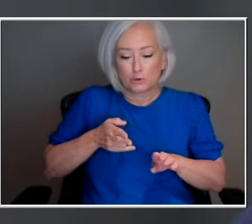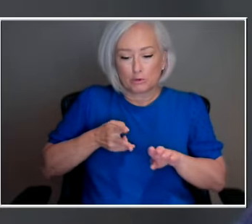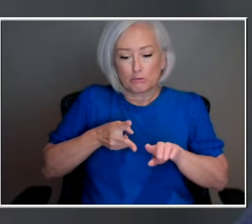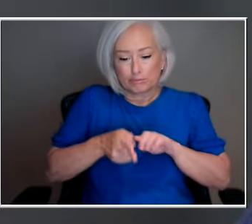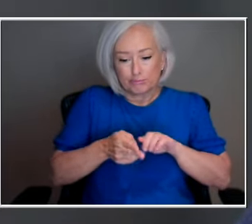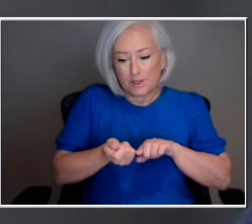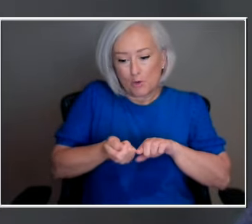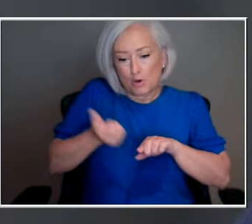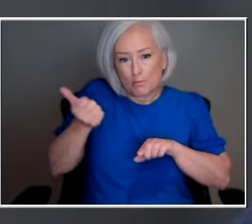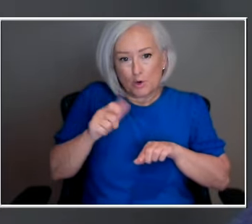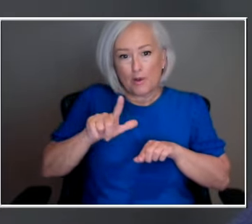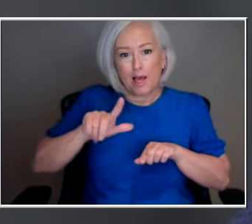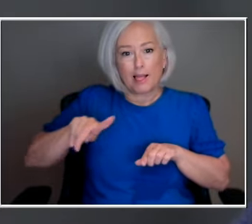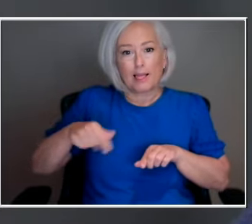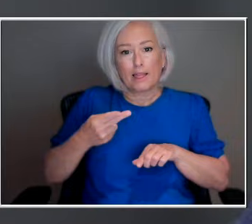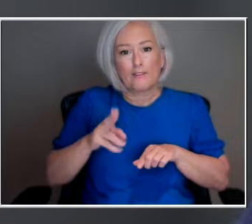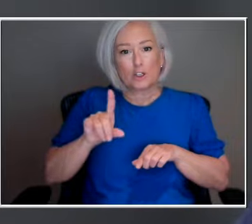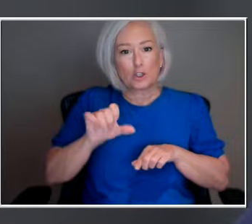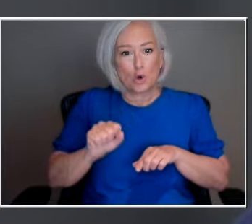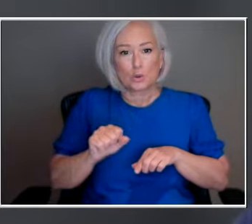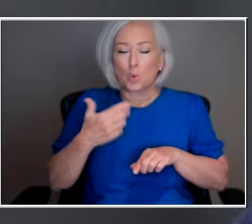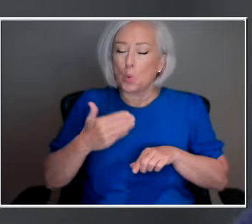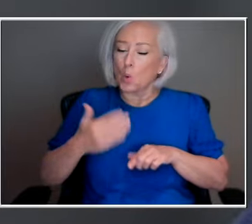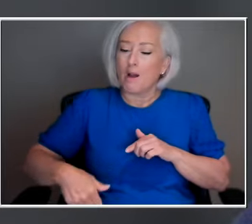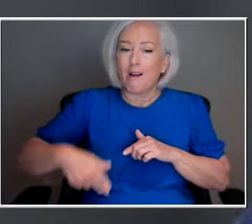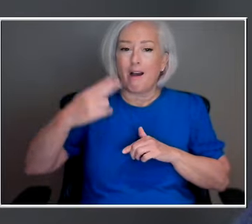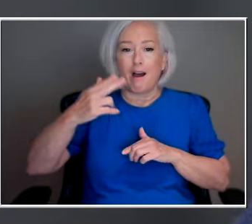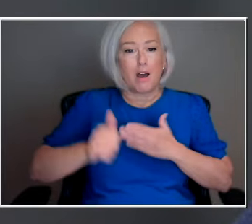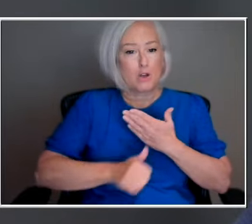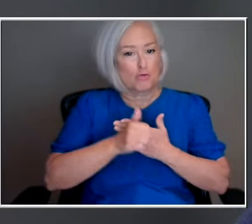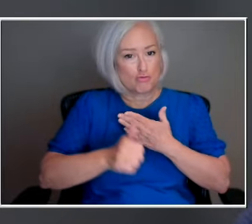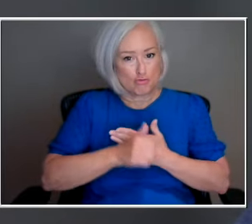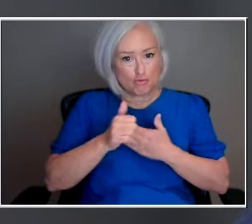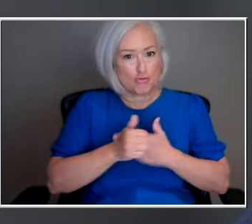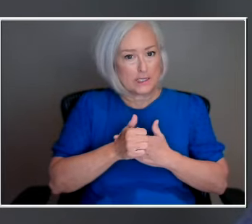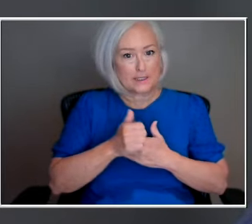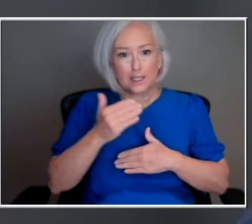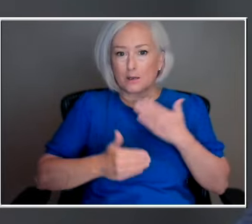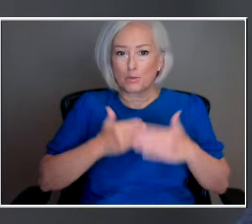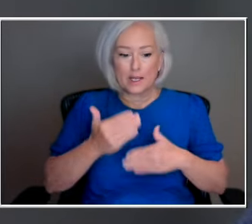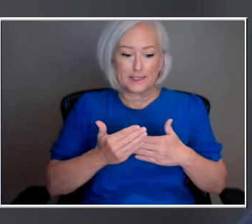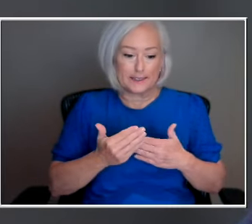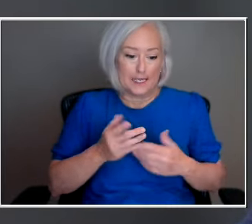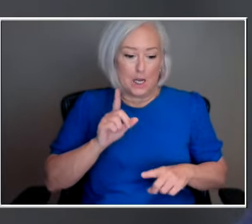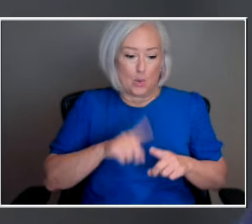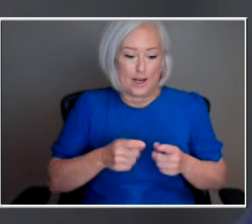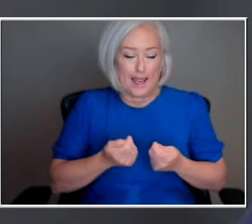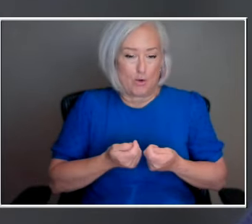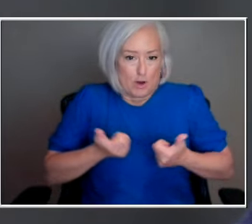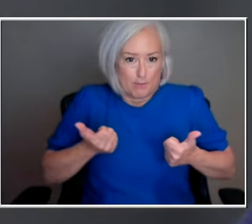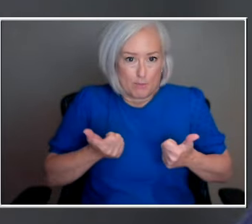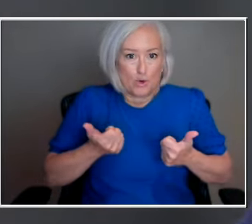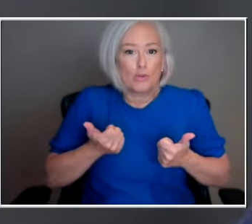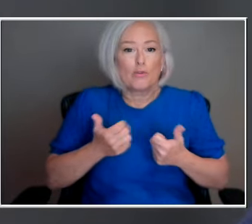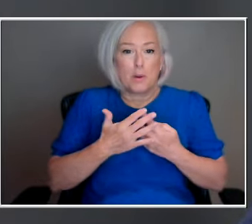high-risk procedure, which can lead to, they cannot cut out the major blood vessels of your body, right? So that's the